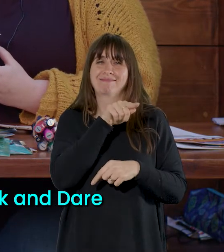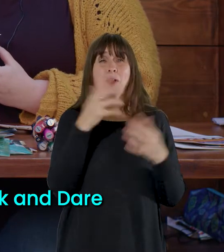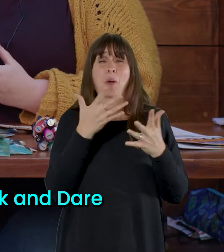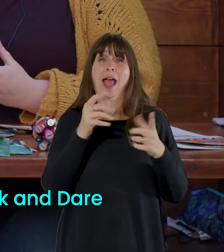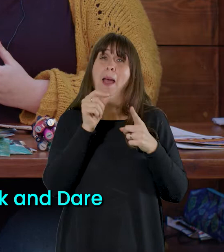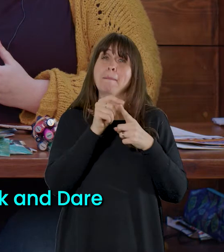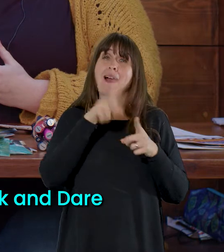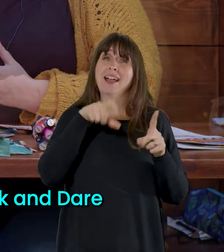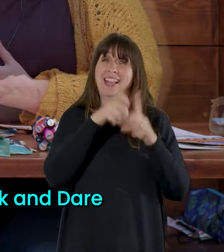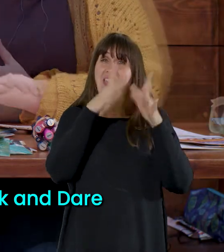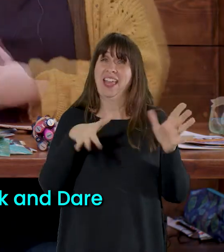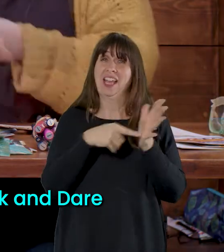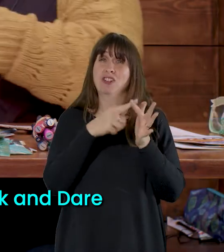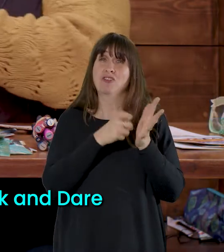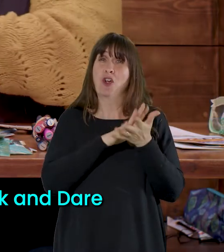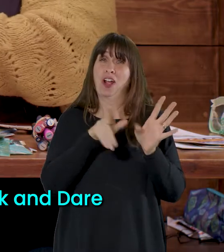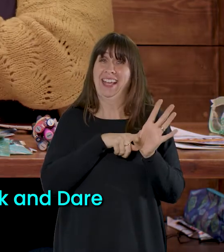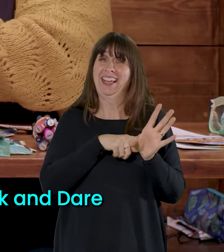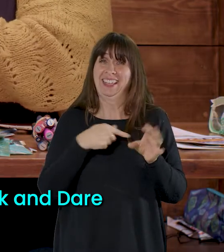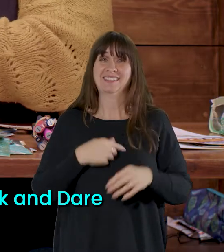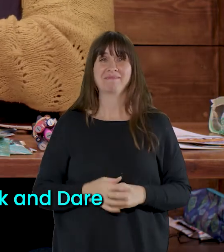Parc y Dar yn Treorchy.